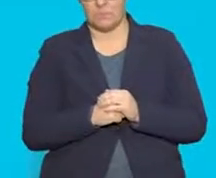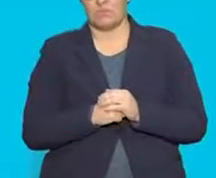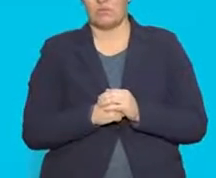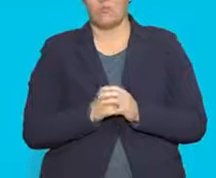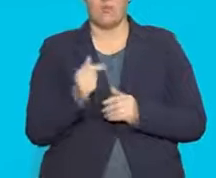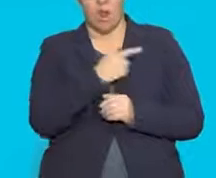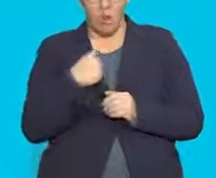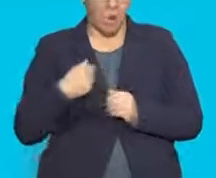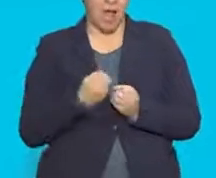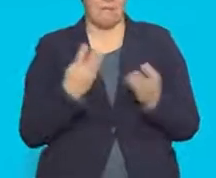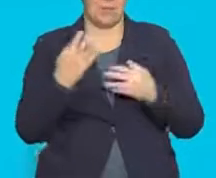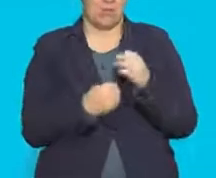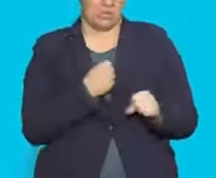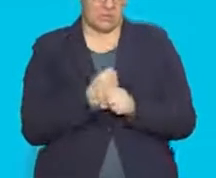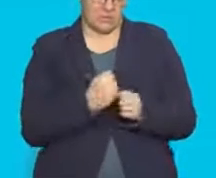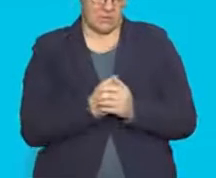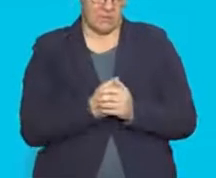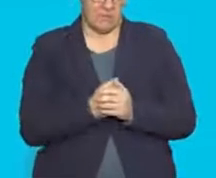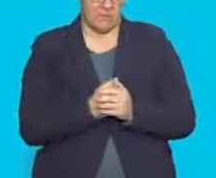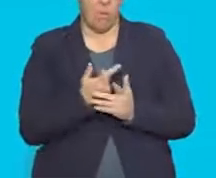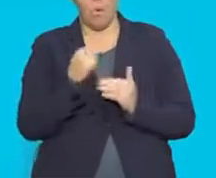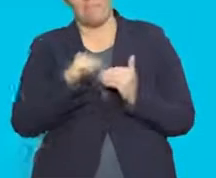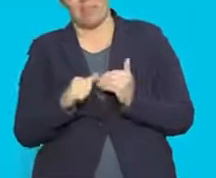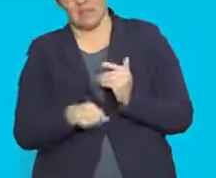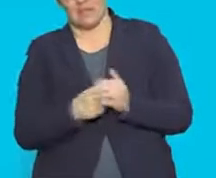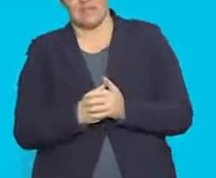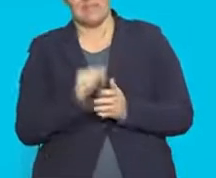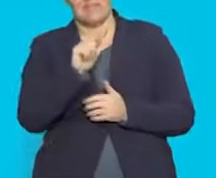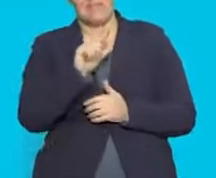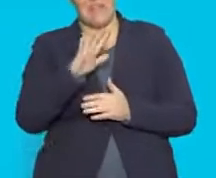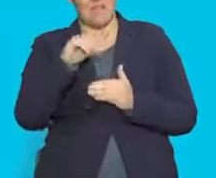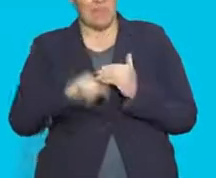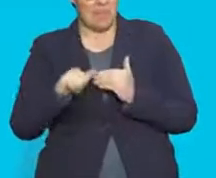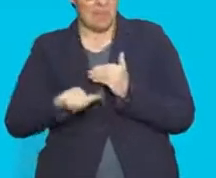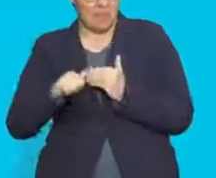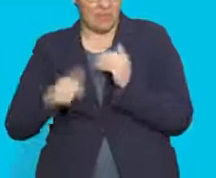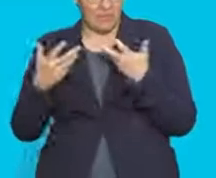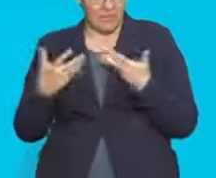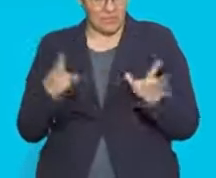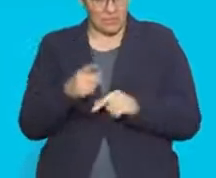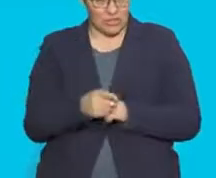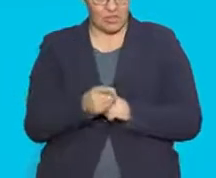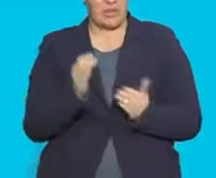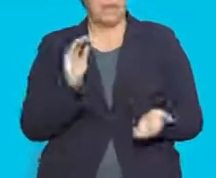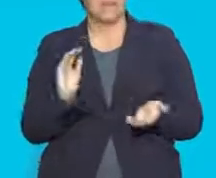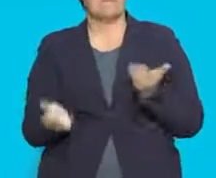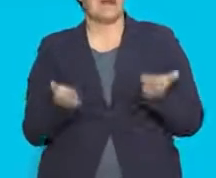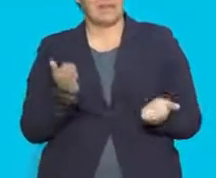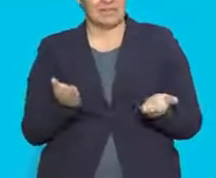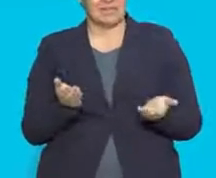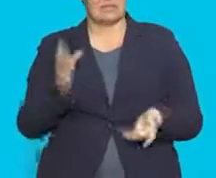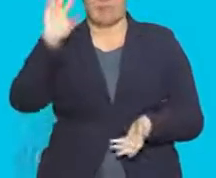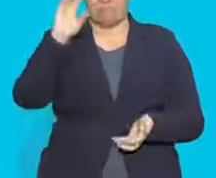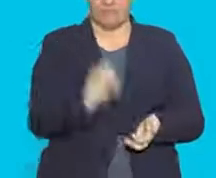long the person is going to live off this amount. So after 75 months, the balance in his investment will be